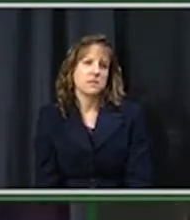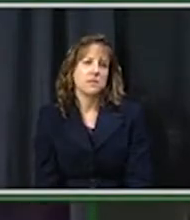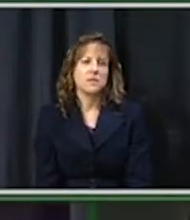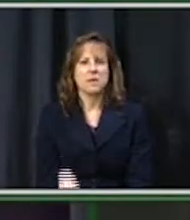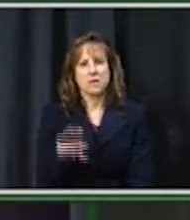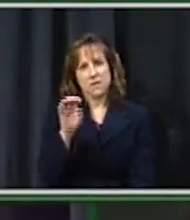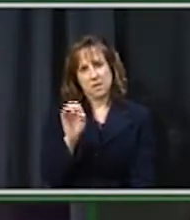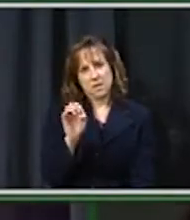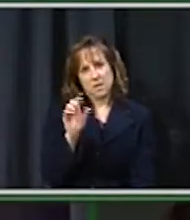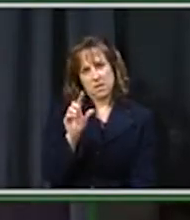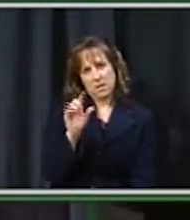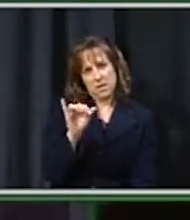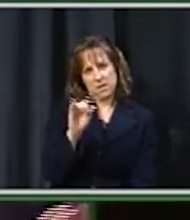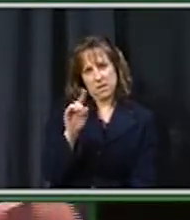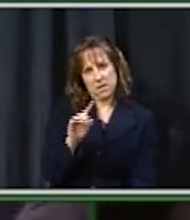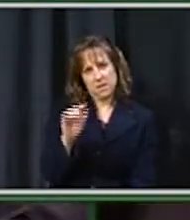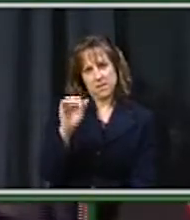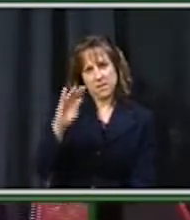Elizabeth Kirsten.